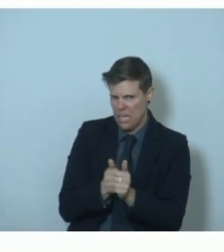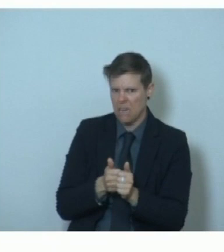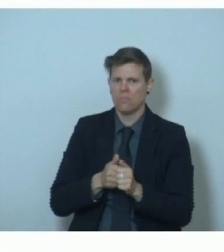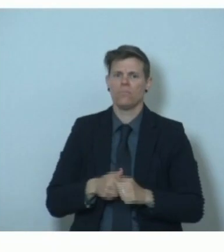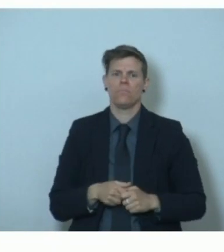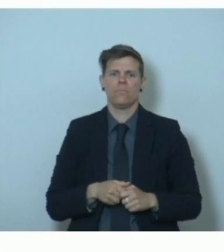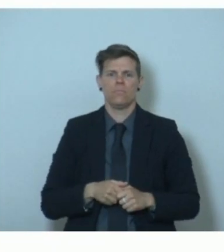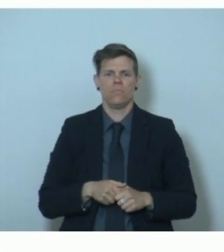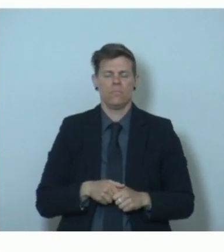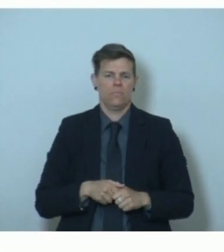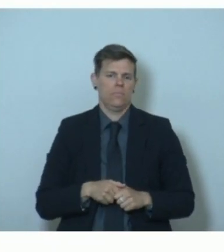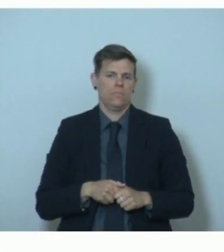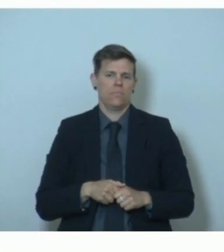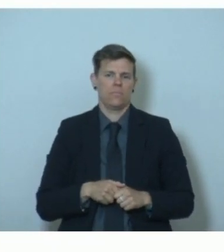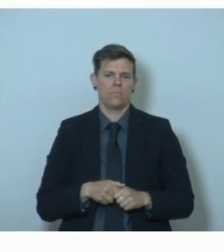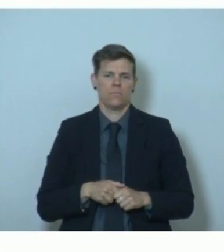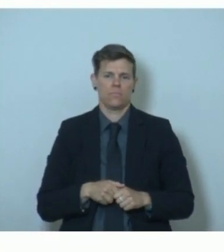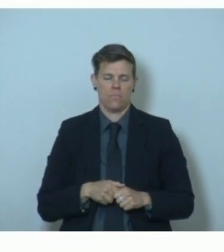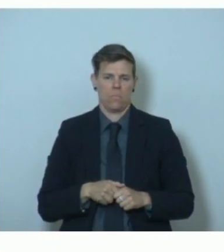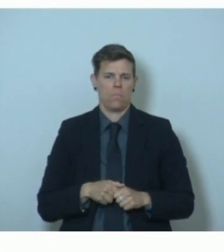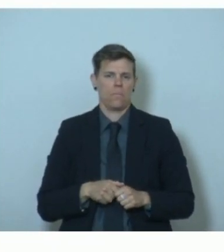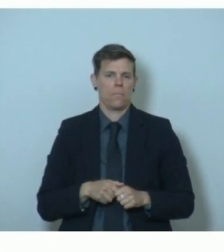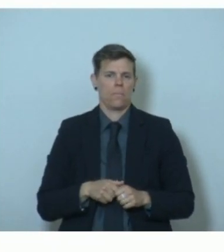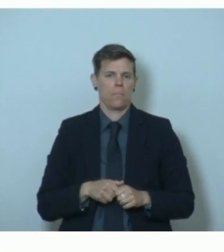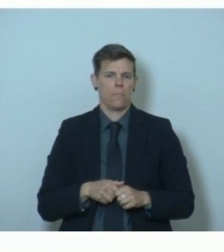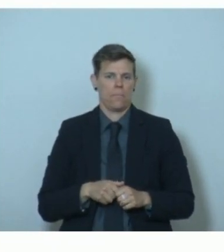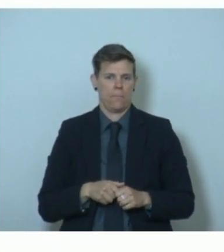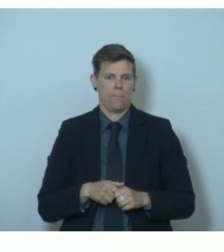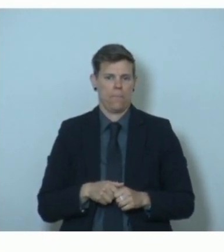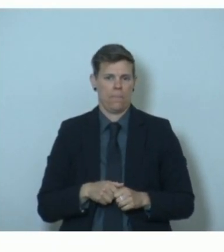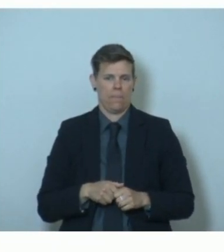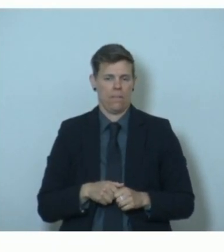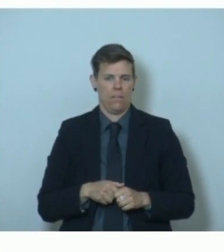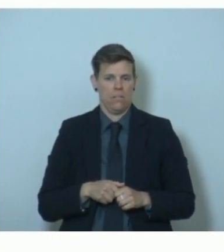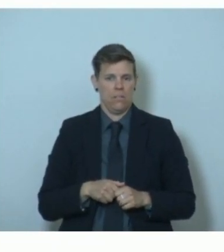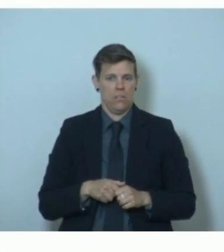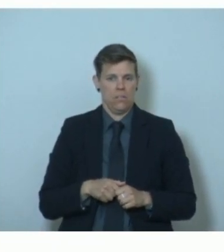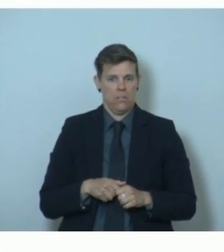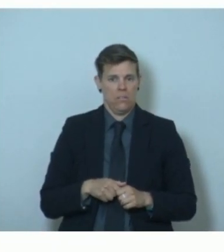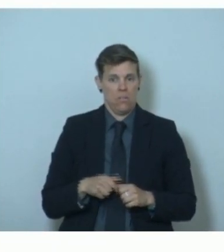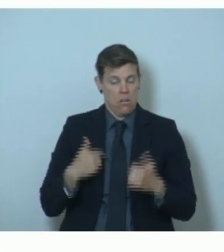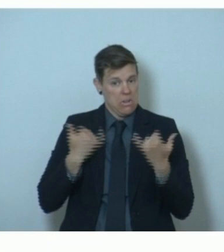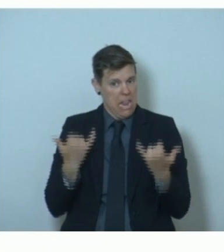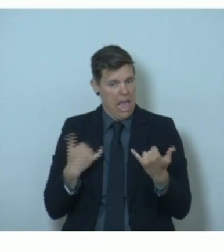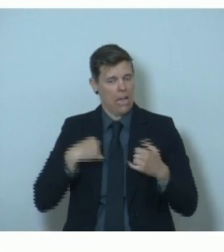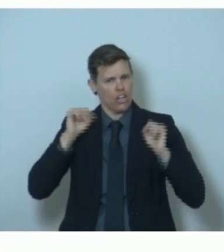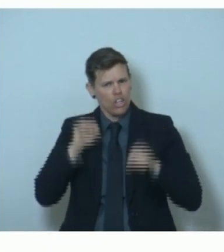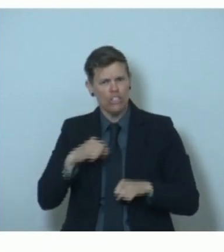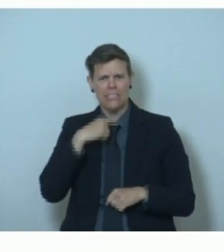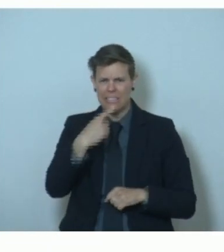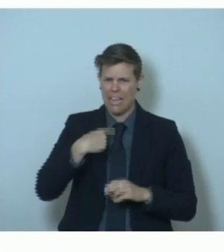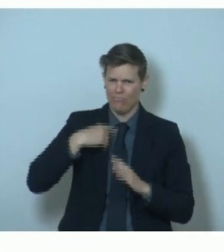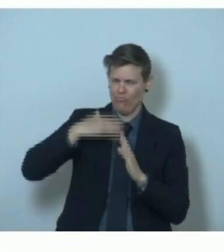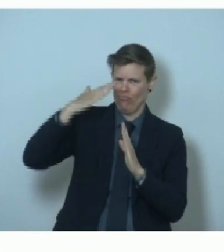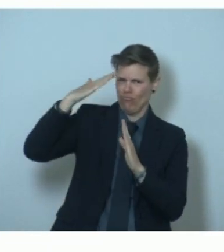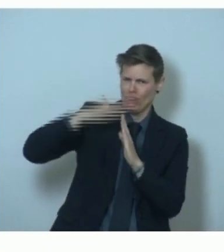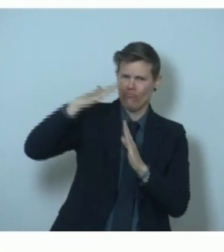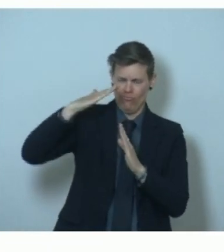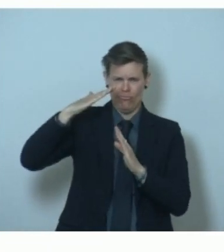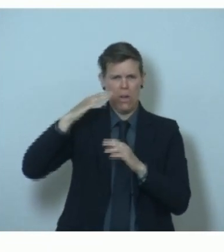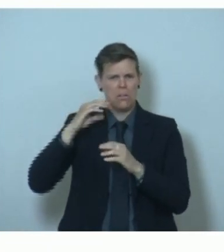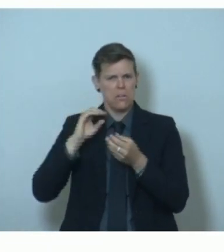our first, hopefully our only peak, but at least our first peak for the Northwest. The next line below that, the green